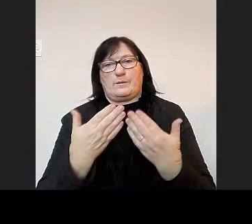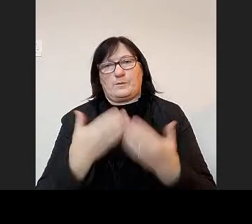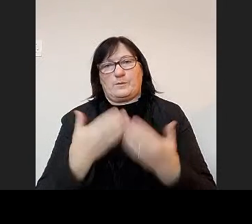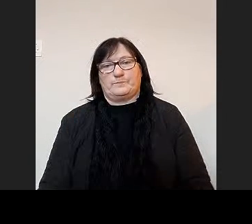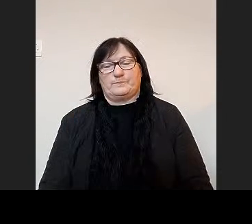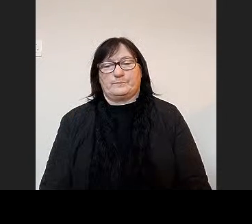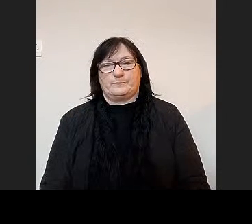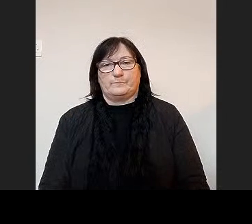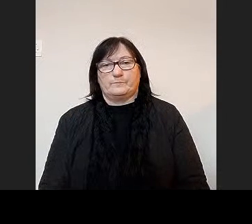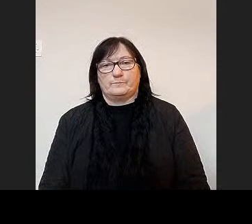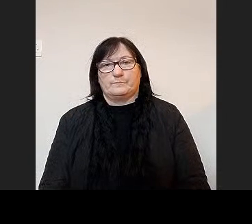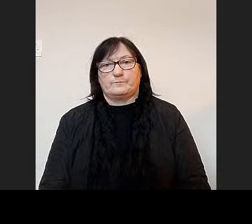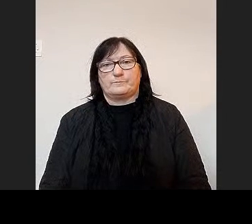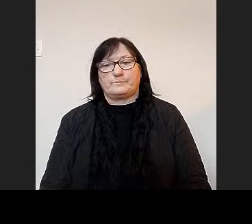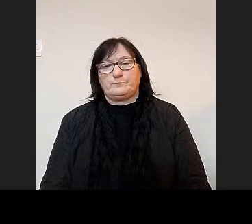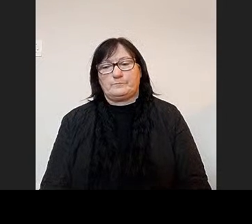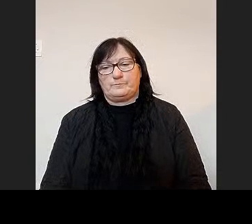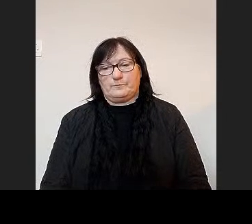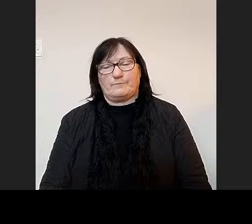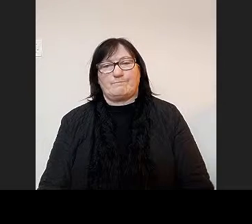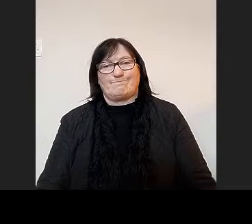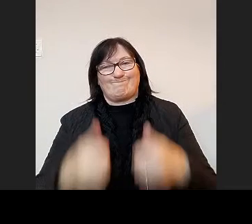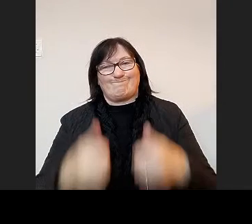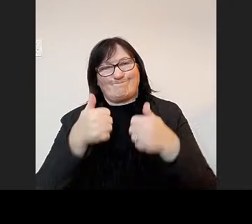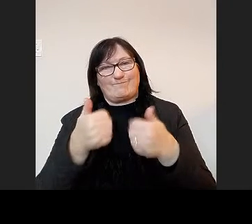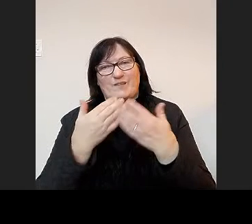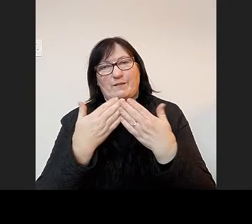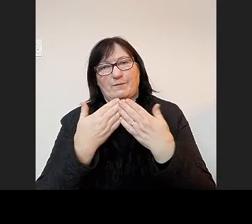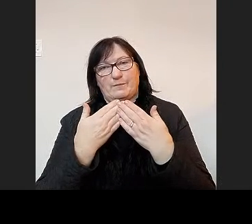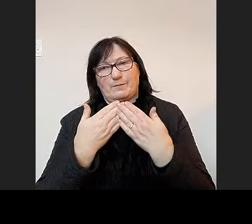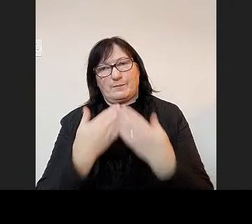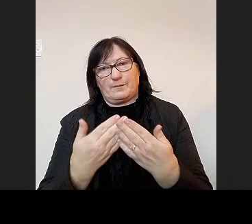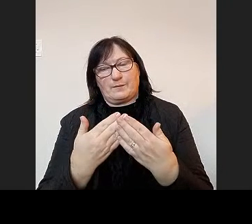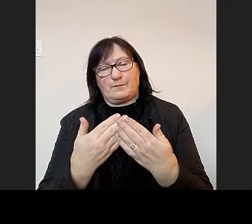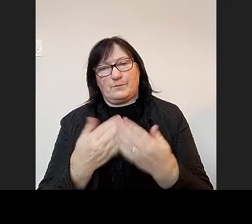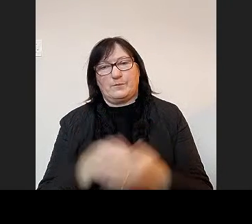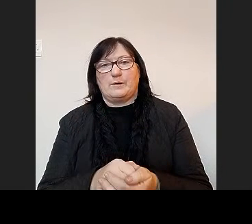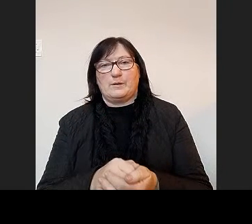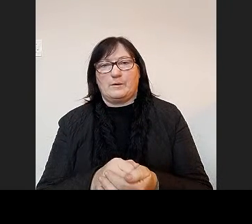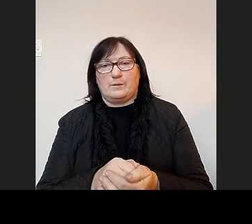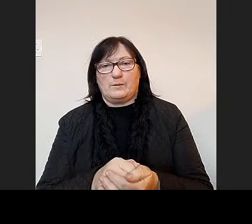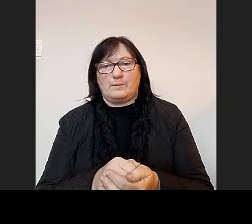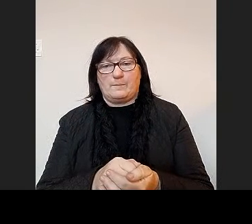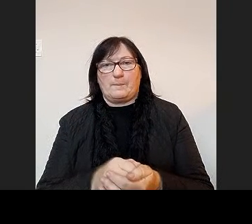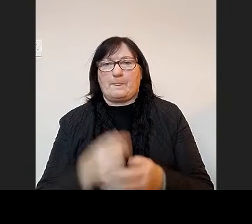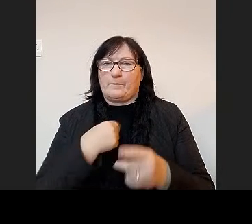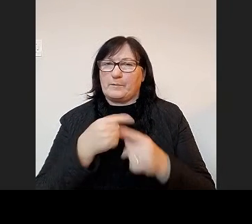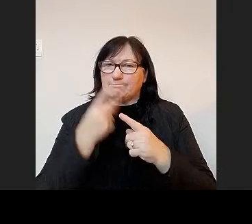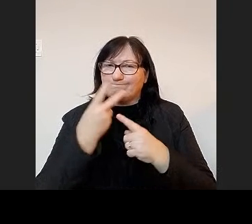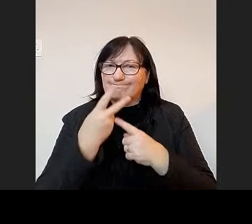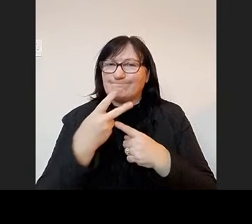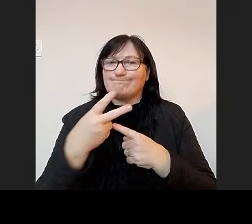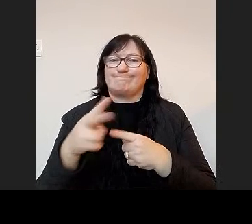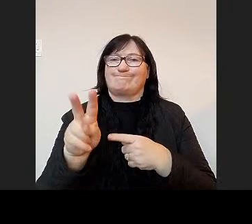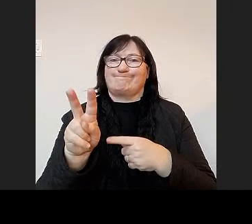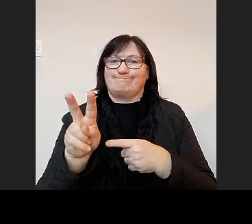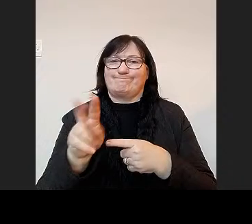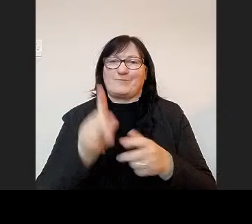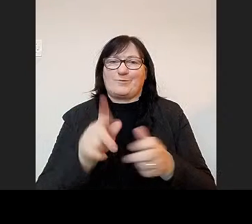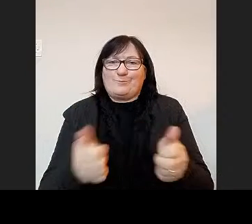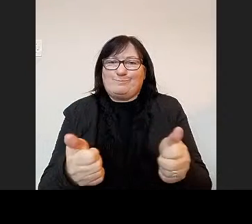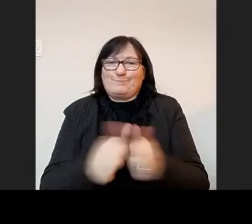Great, beautiful. Thank you very much, Mr. Pokane. We're also looking forward for that partnership with